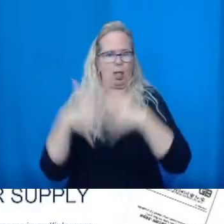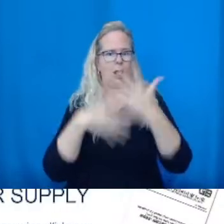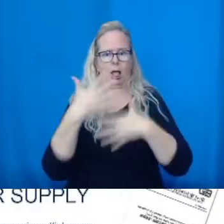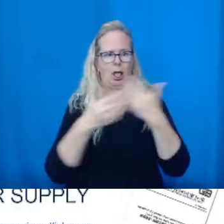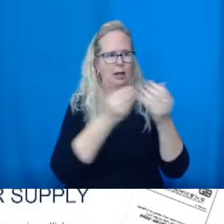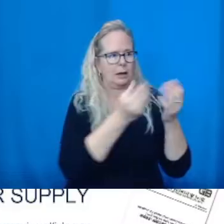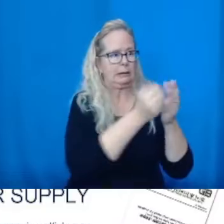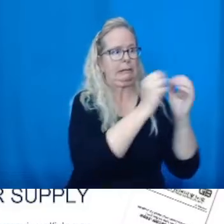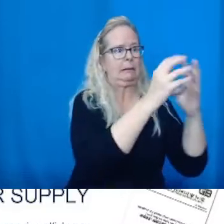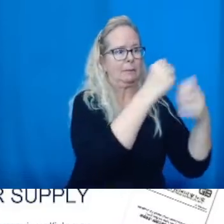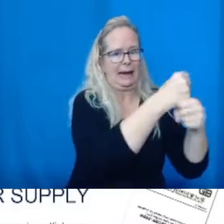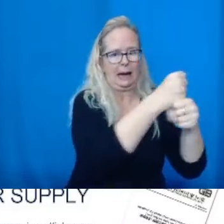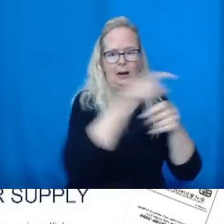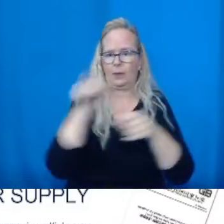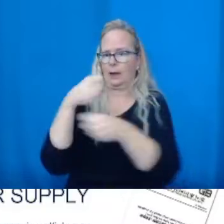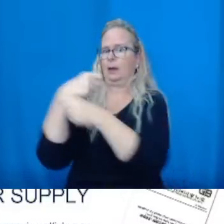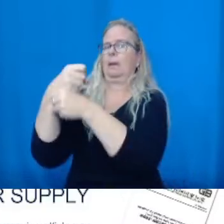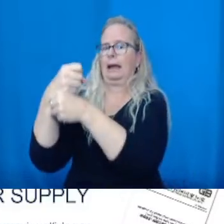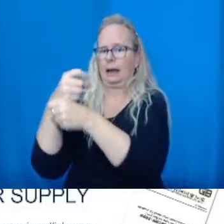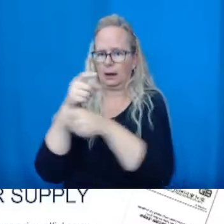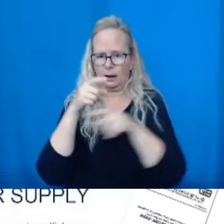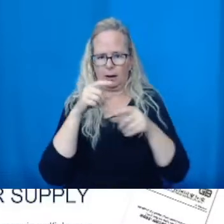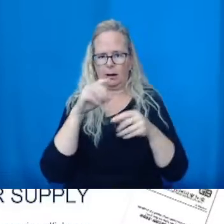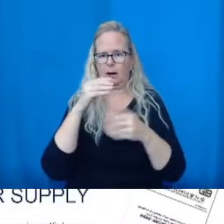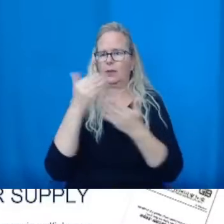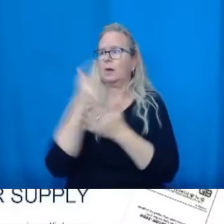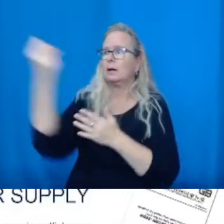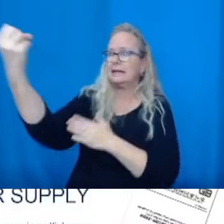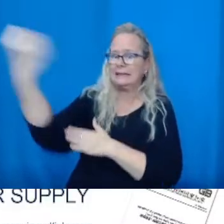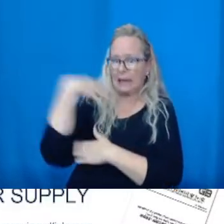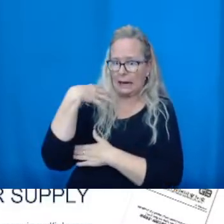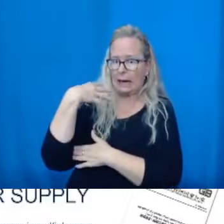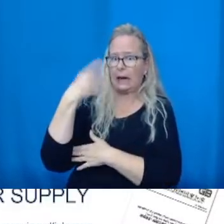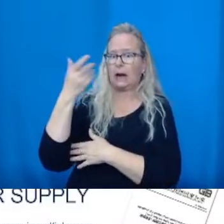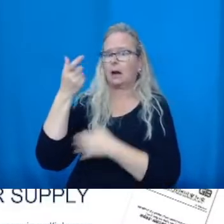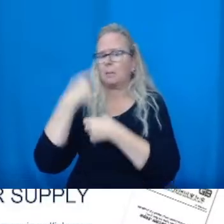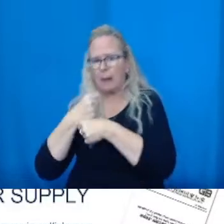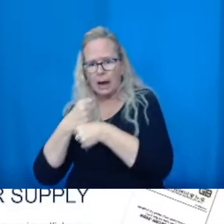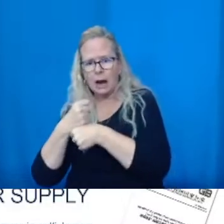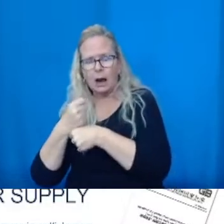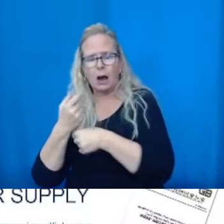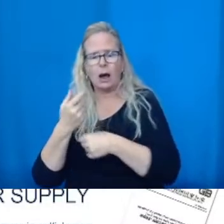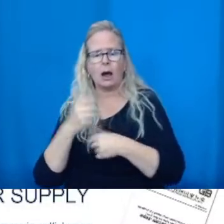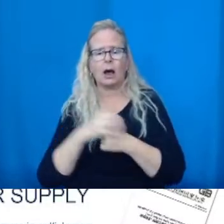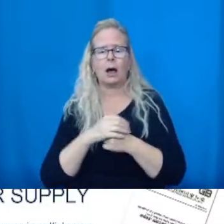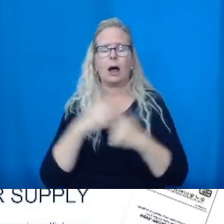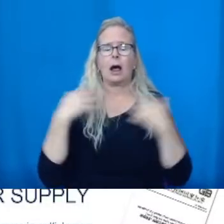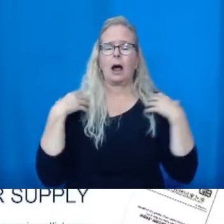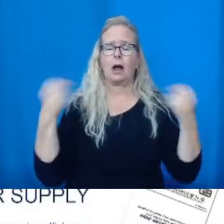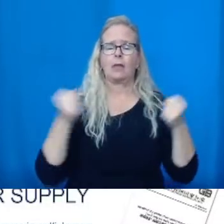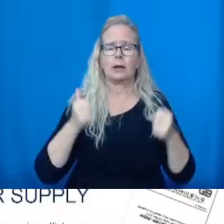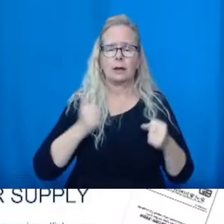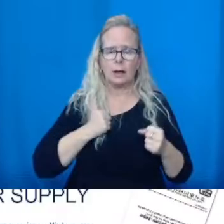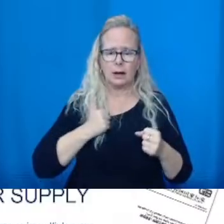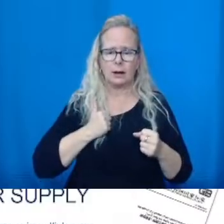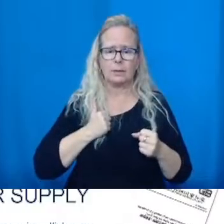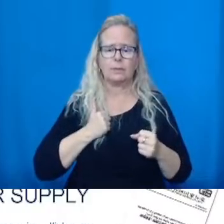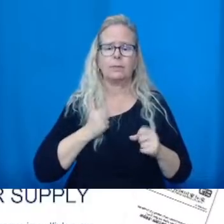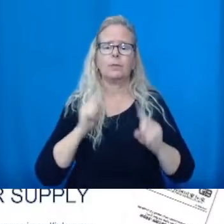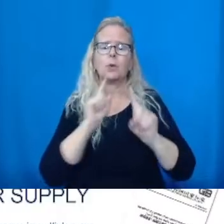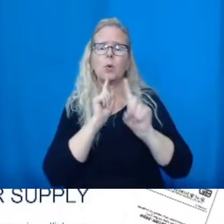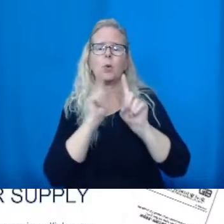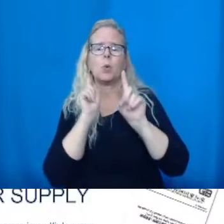was taken was that Health Canada gave out an order allowing the use of, we might say, quote, industrial respirators in